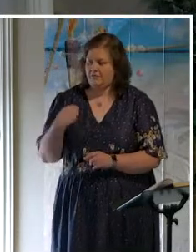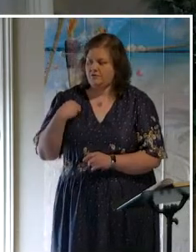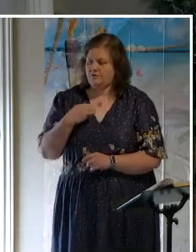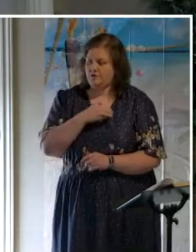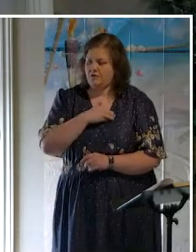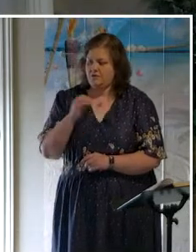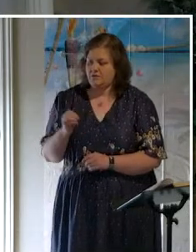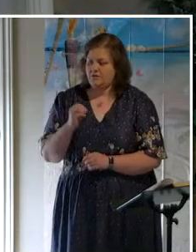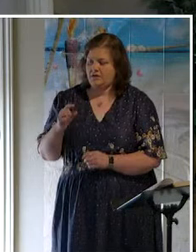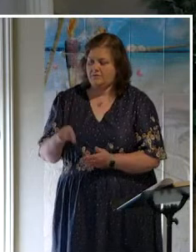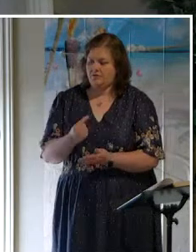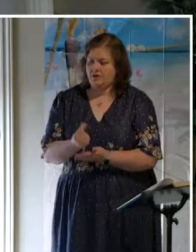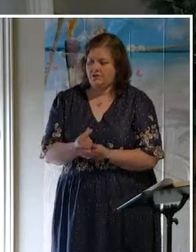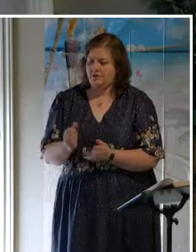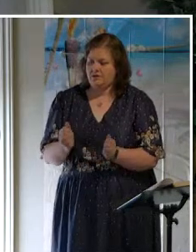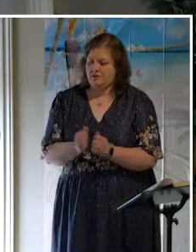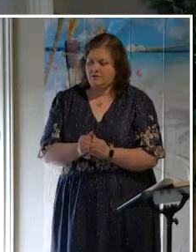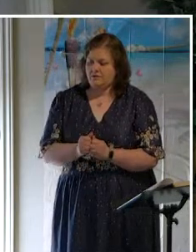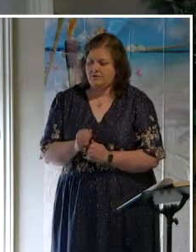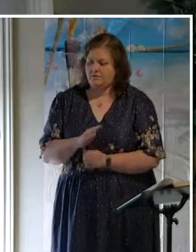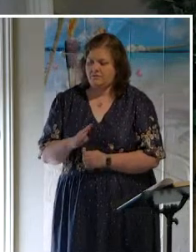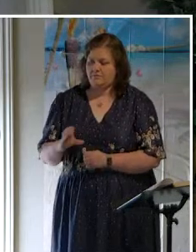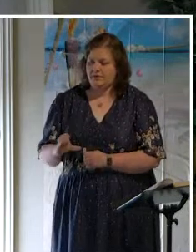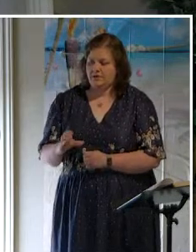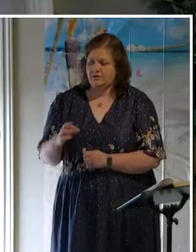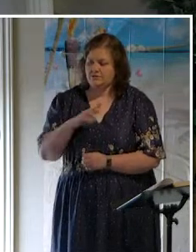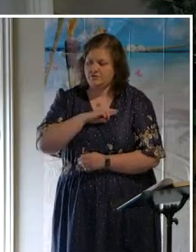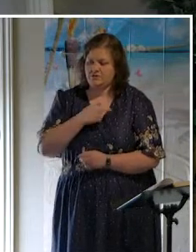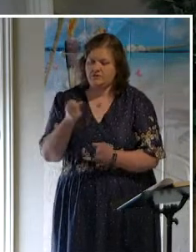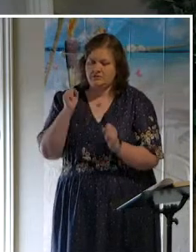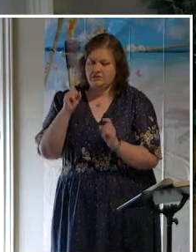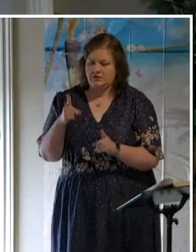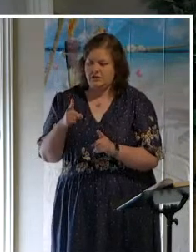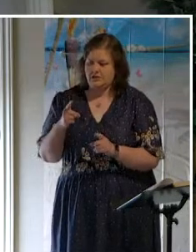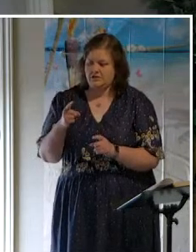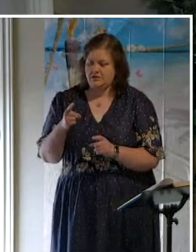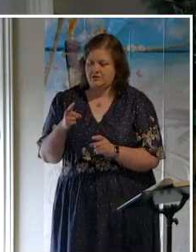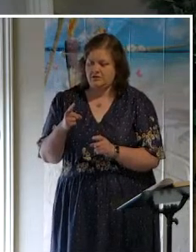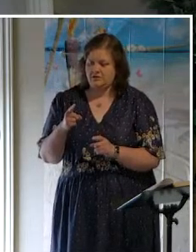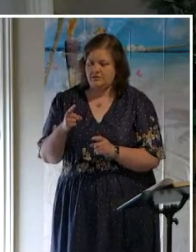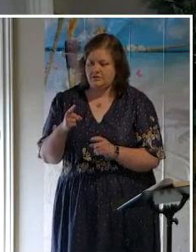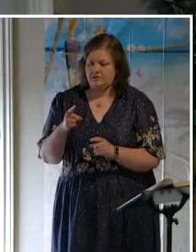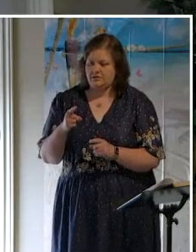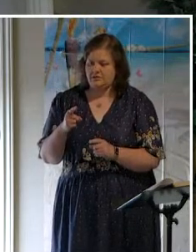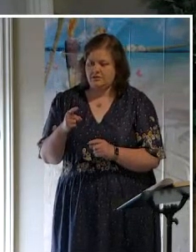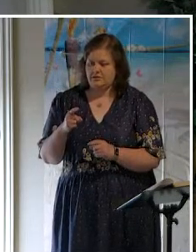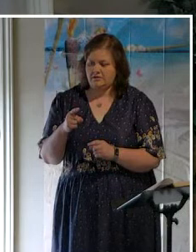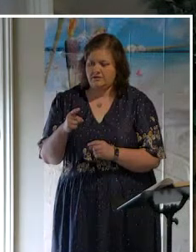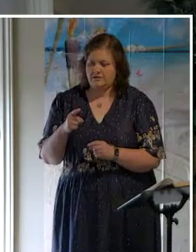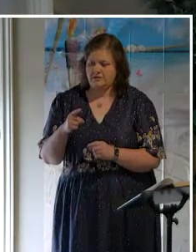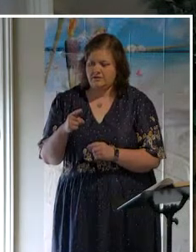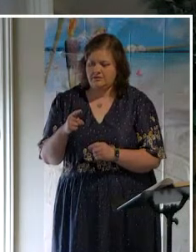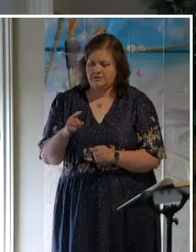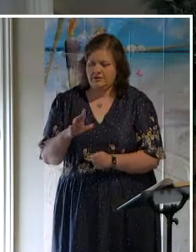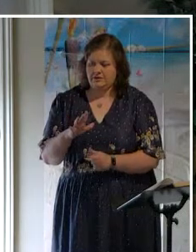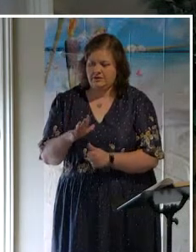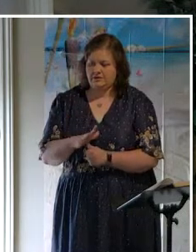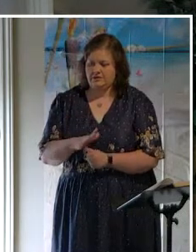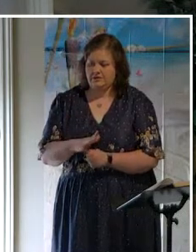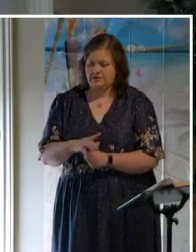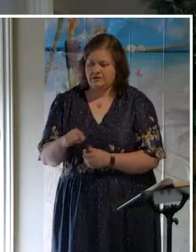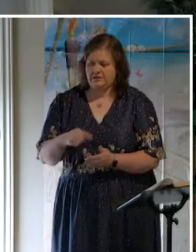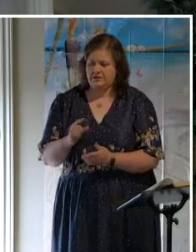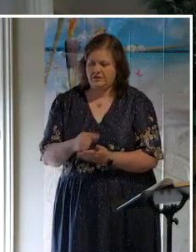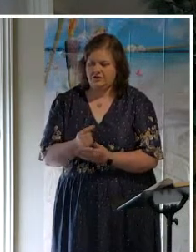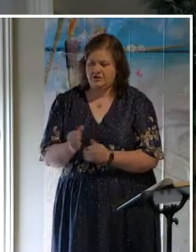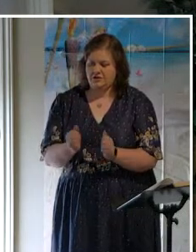I'm a graduate with a Bachelor of Religious Education degree. Hi, my name is Dean Sinico. I will be a senior this coming year and I'm graduating